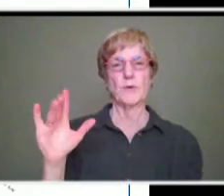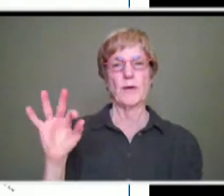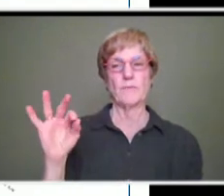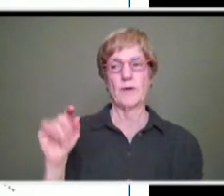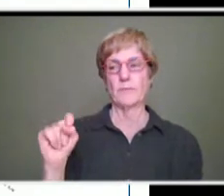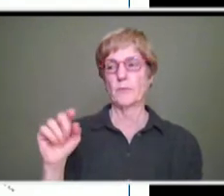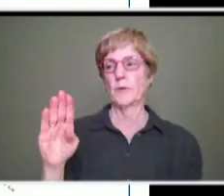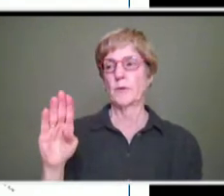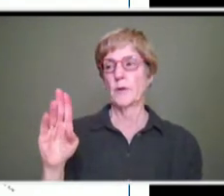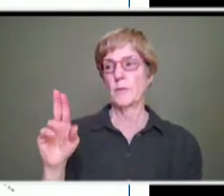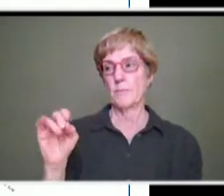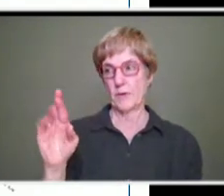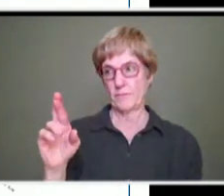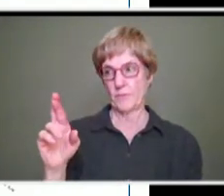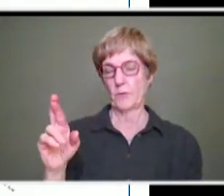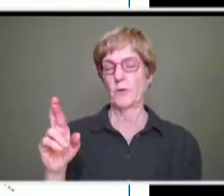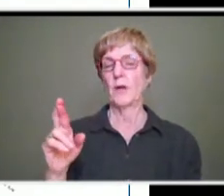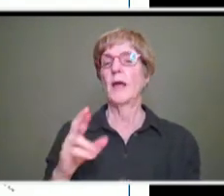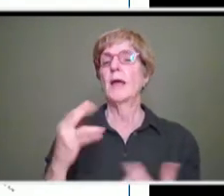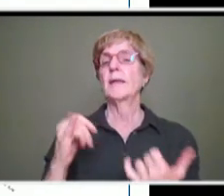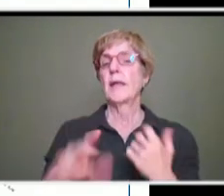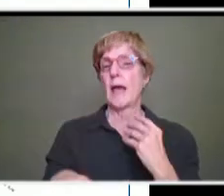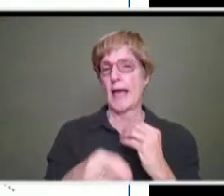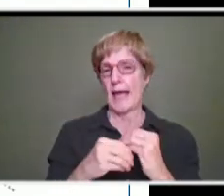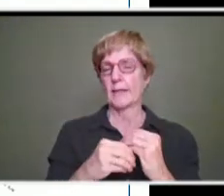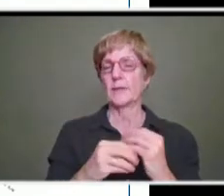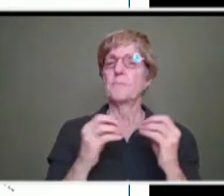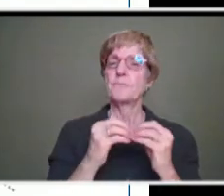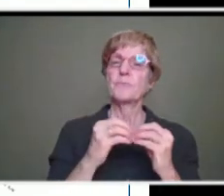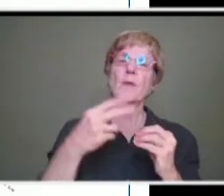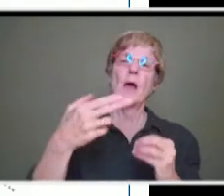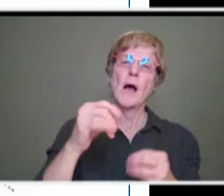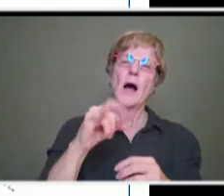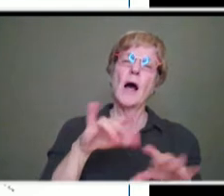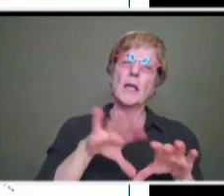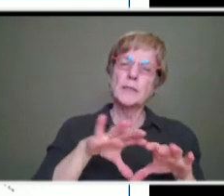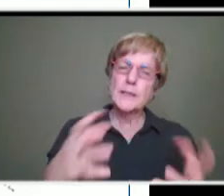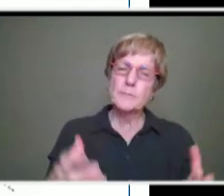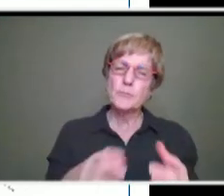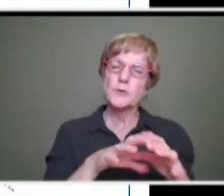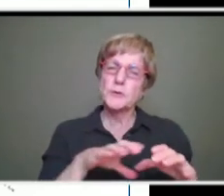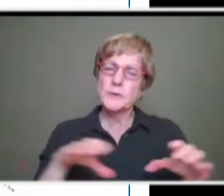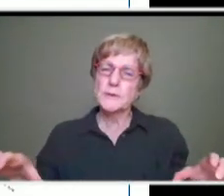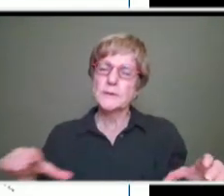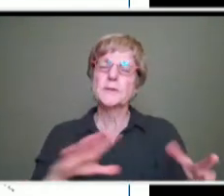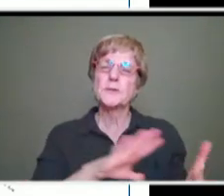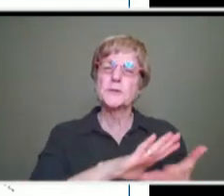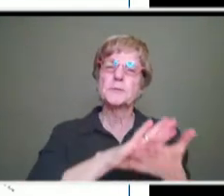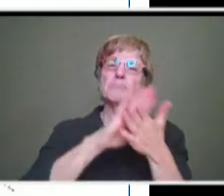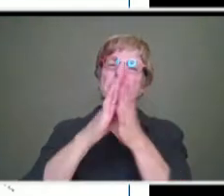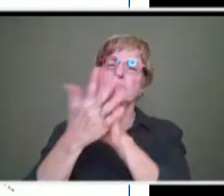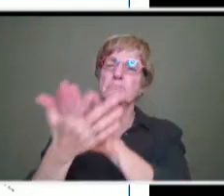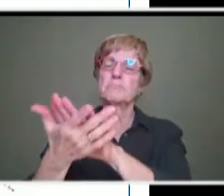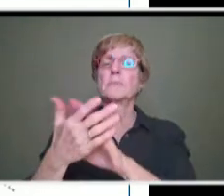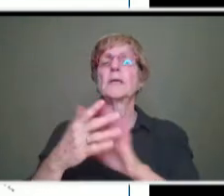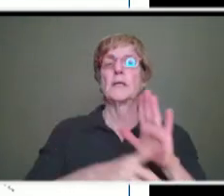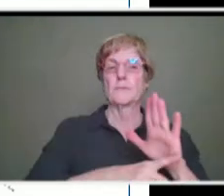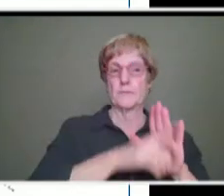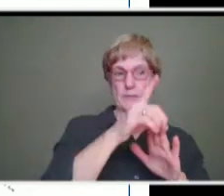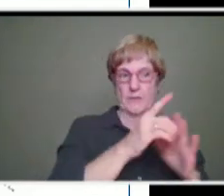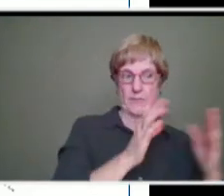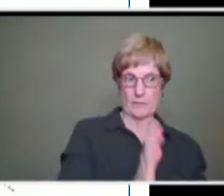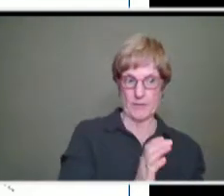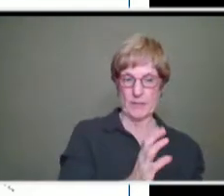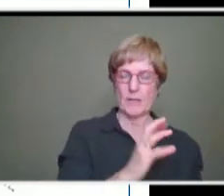then supplemented that with additional planting Burford Hollies to create a good transition buffer between the proposed development and the